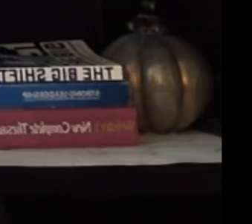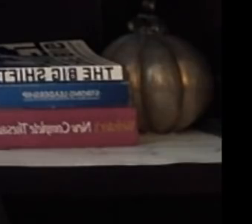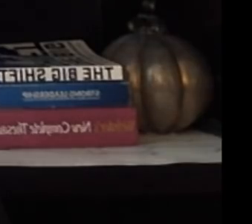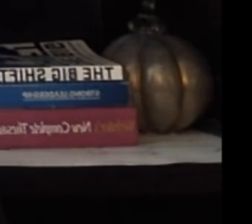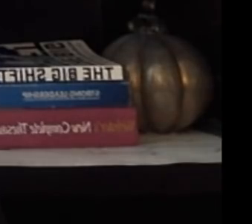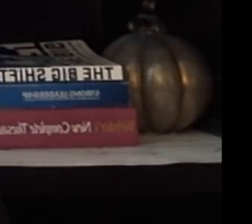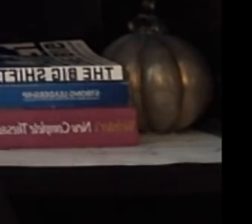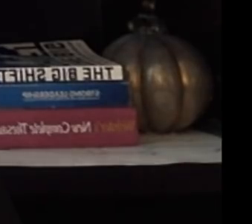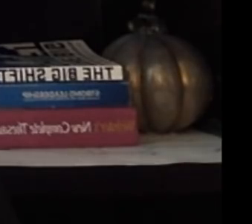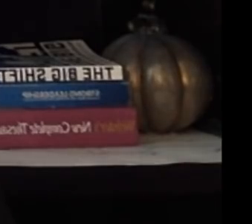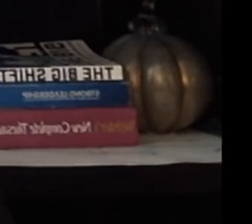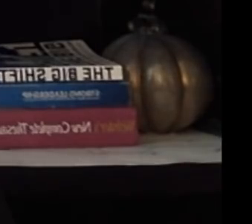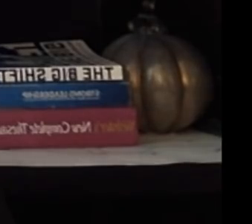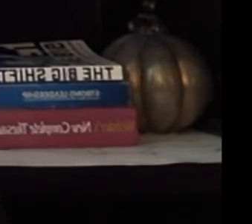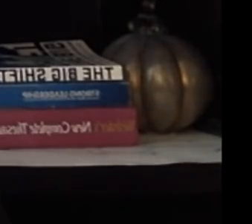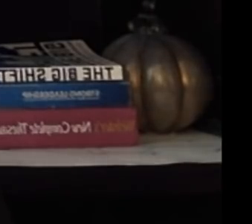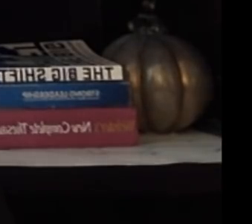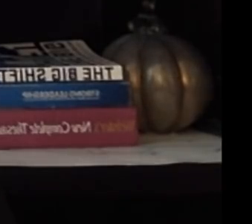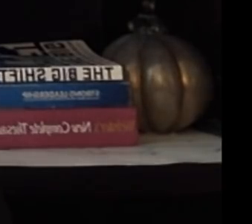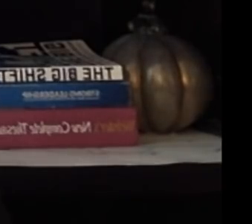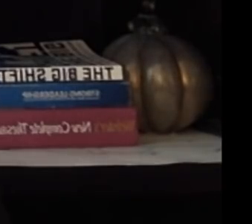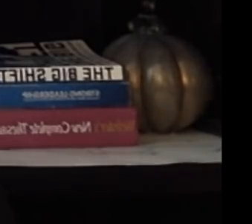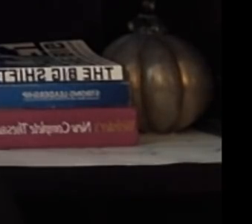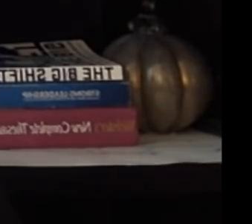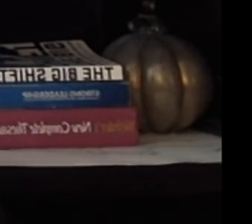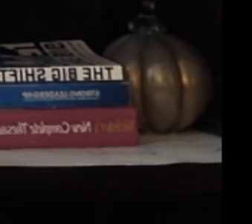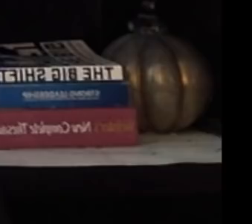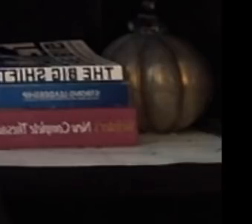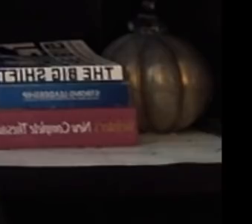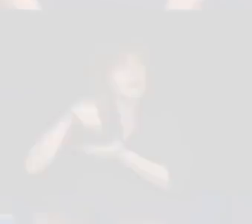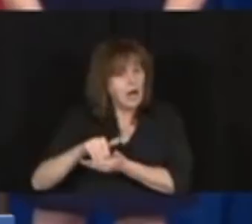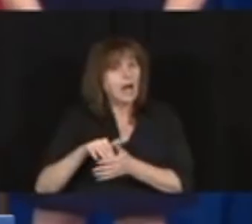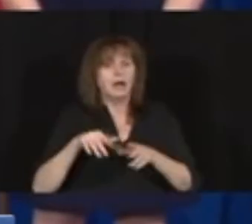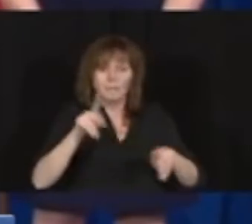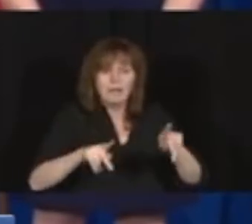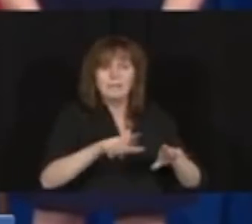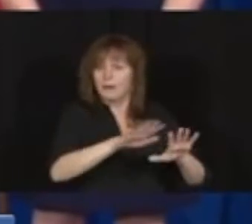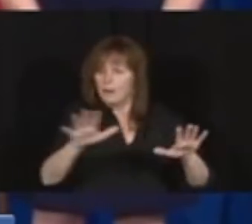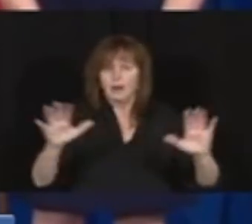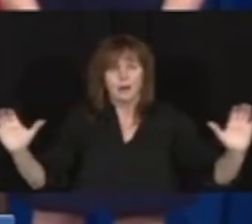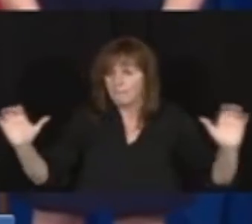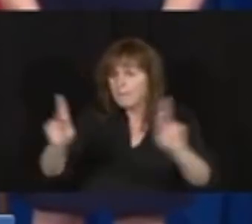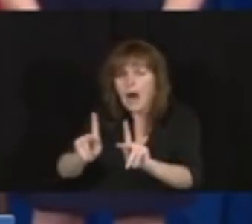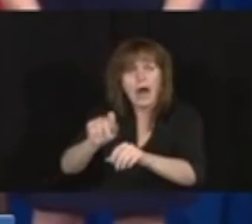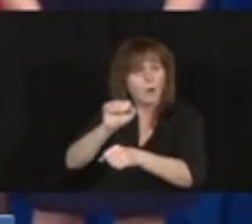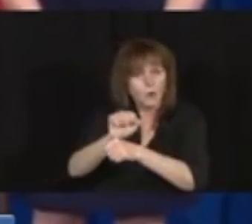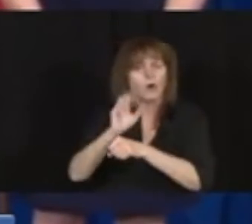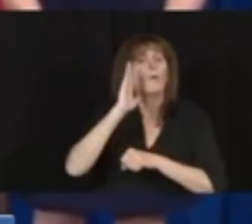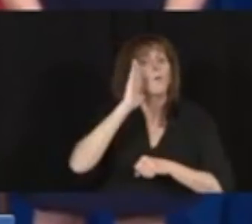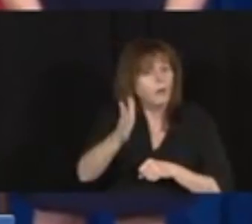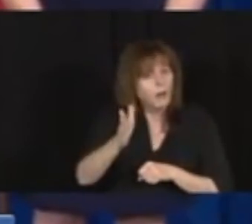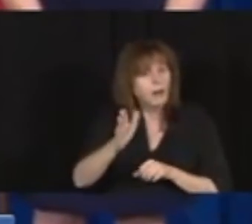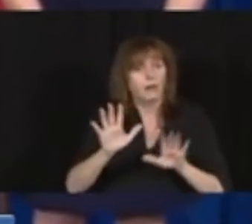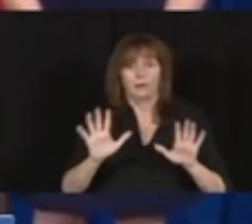a special committee about getting Ontario back to work once this is over. That's why today we're launching the